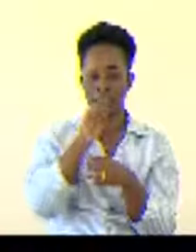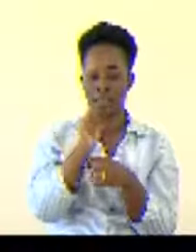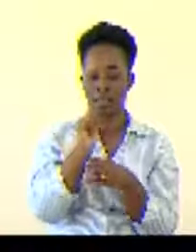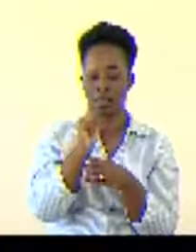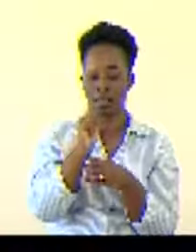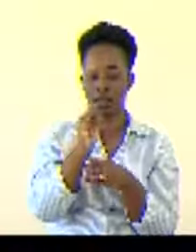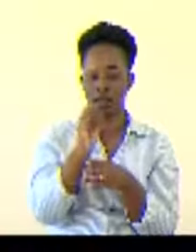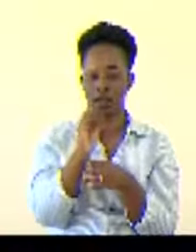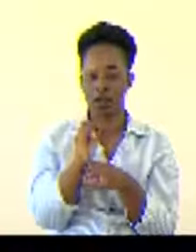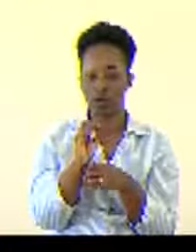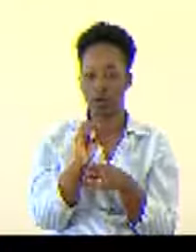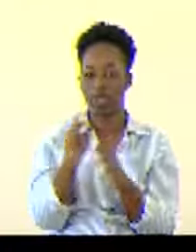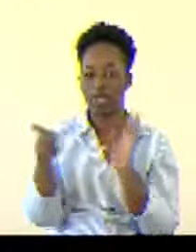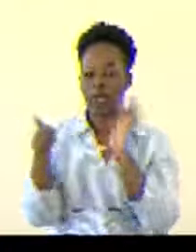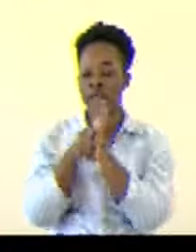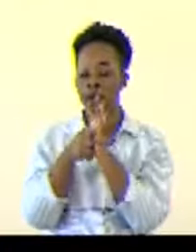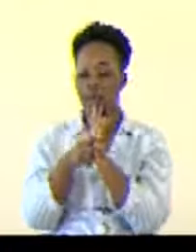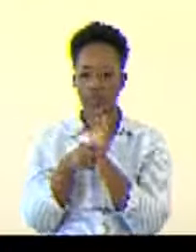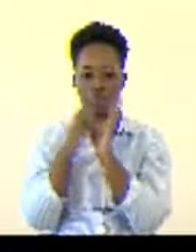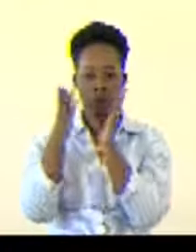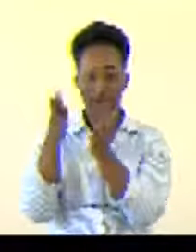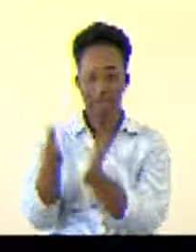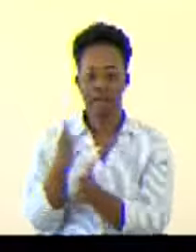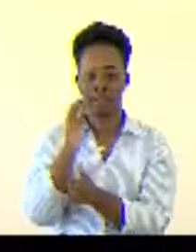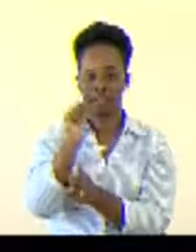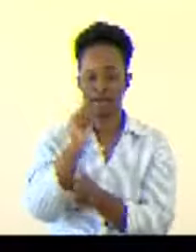ratio, you will get your current assets,